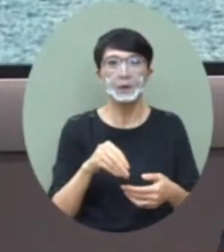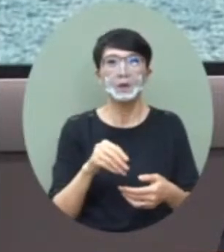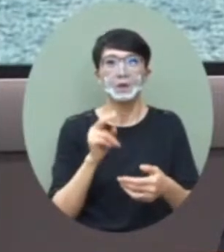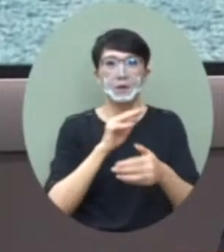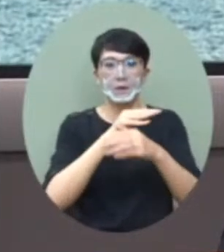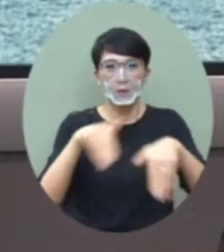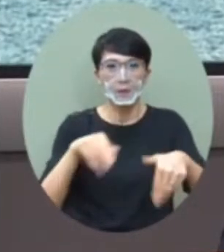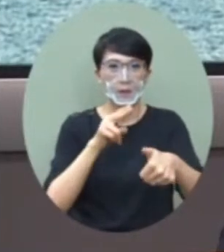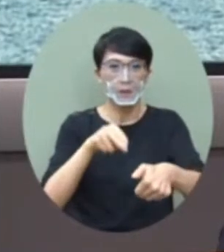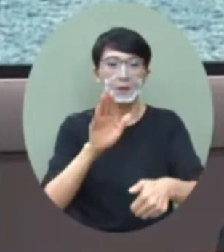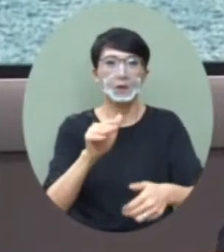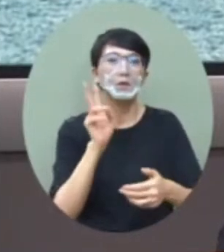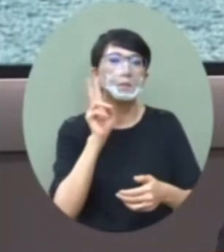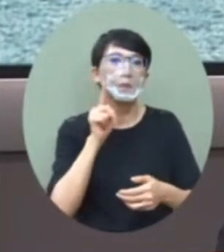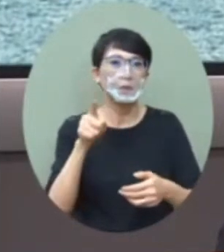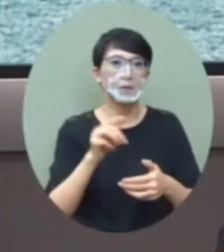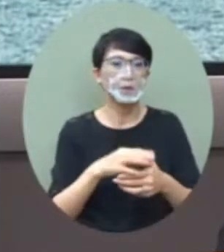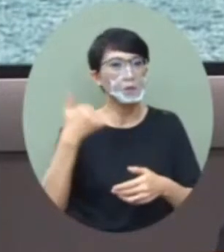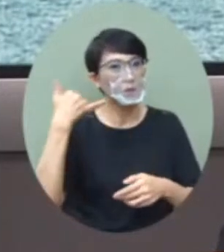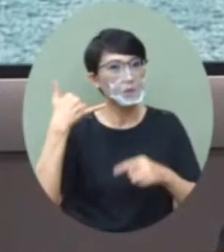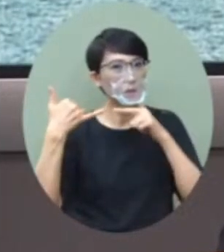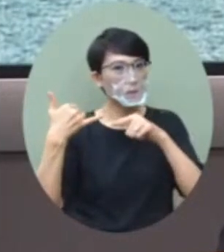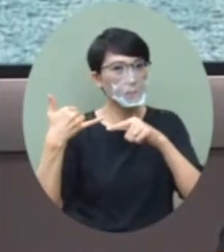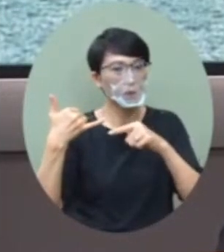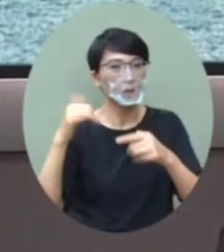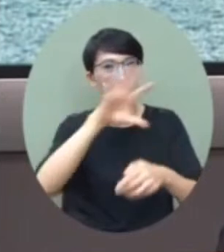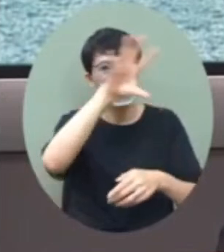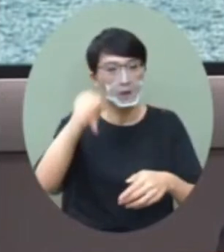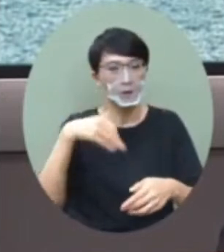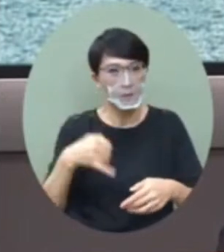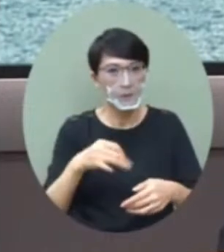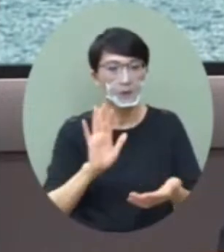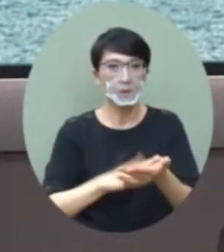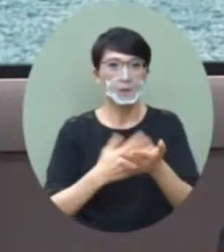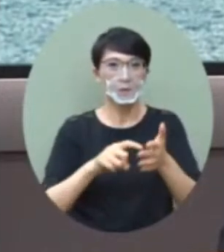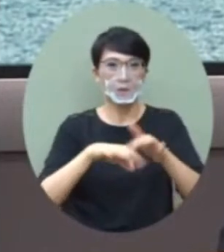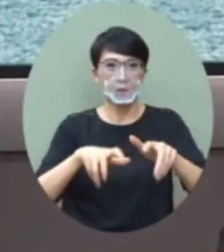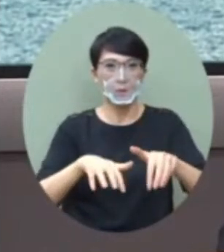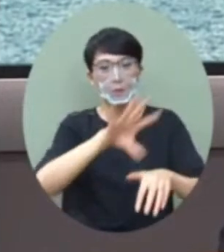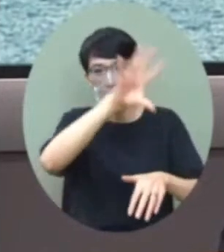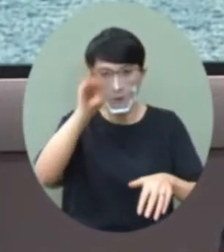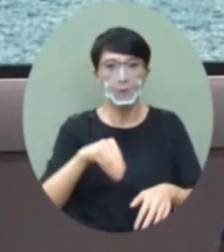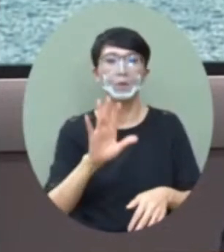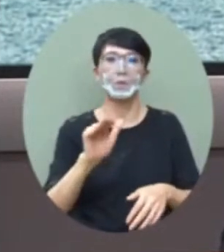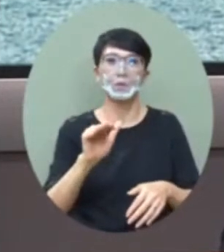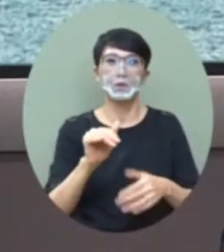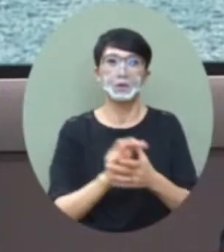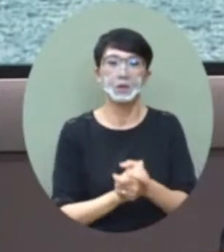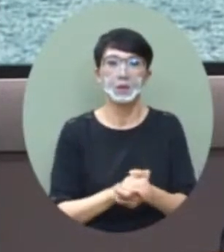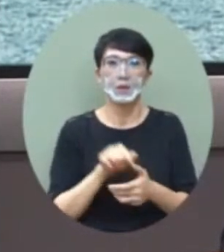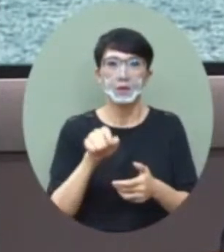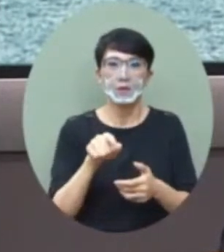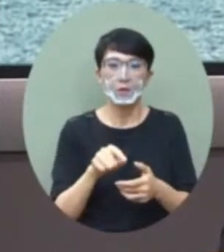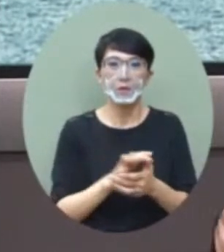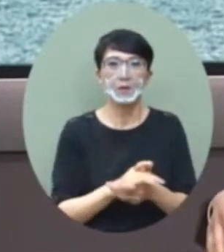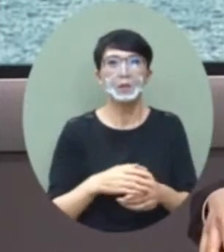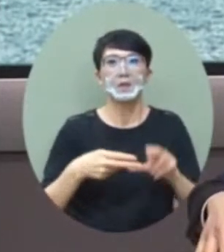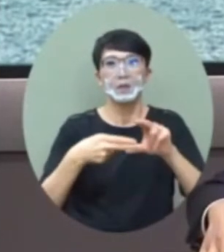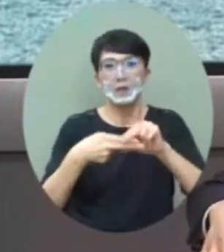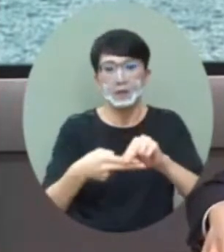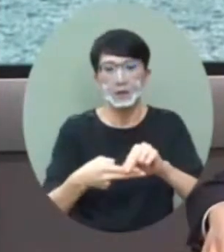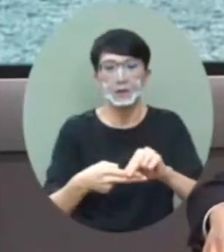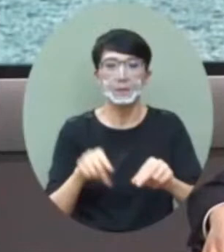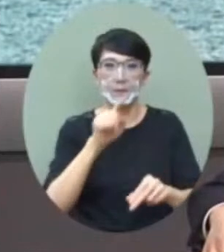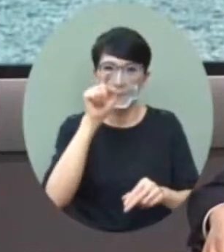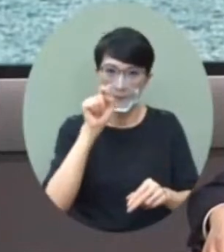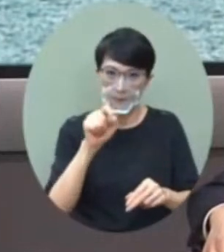If for those who had difficulties downloading the isolation order, they could get in touch with us. We are providing a